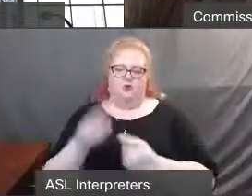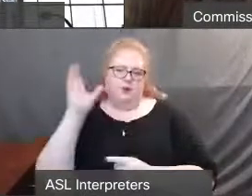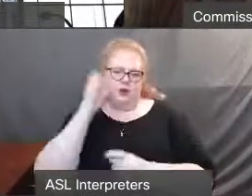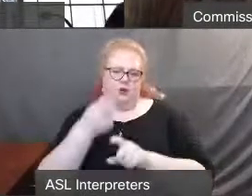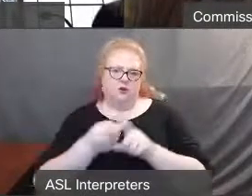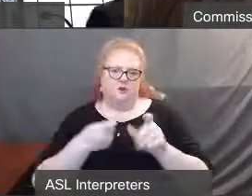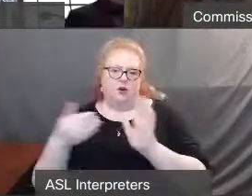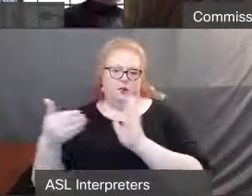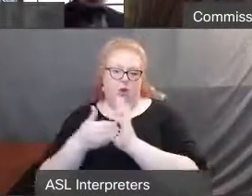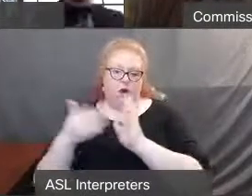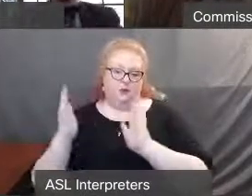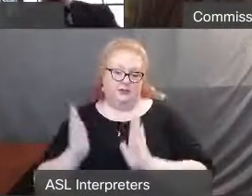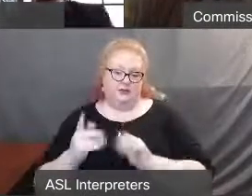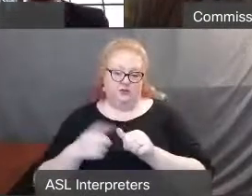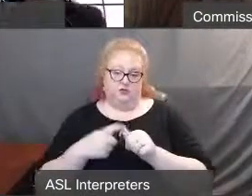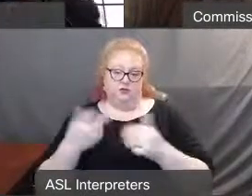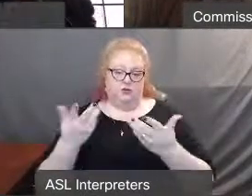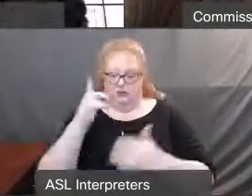So,